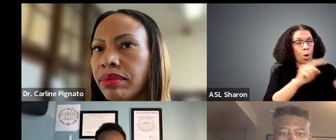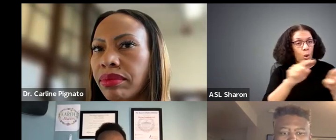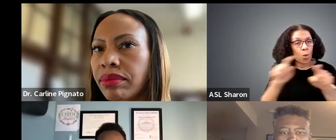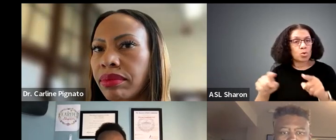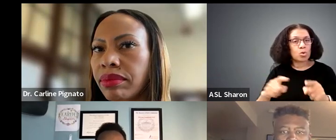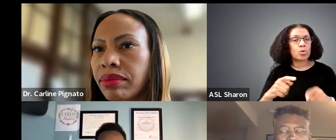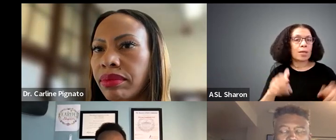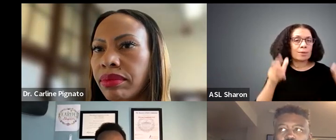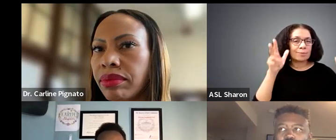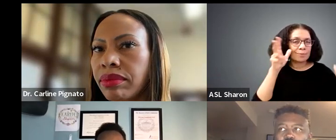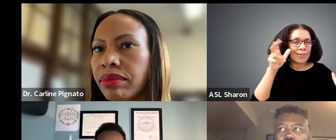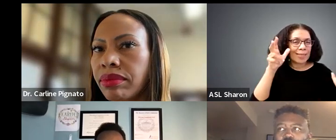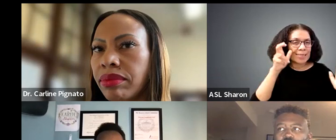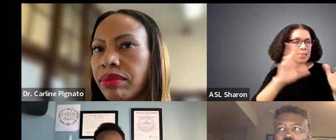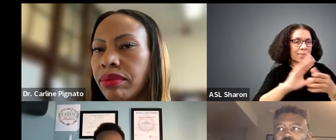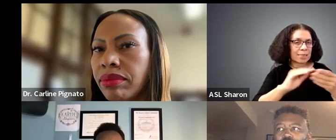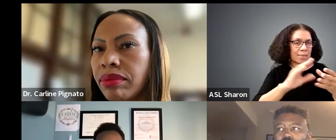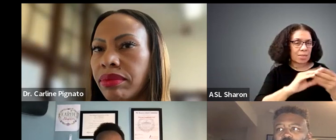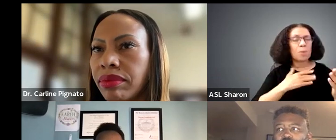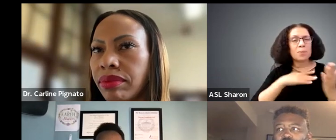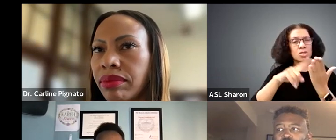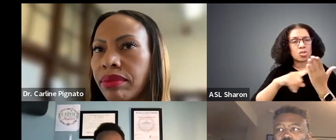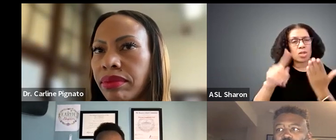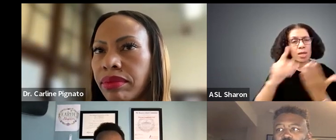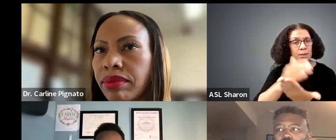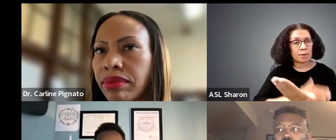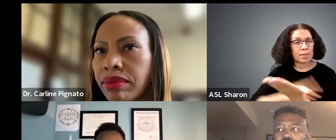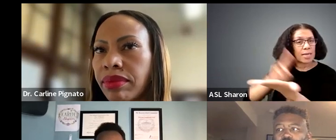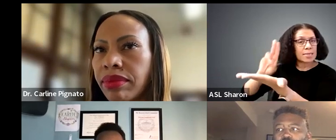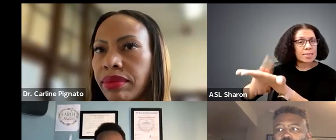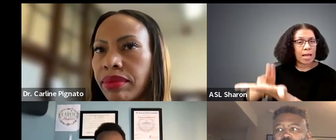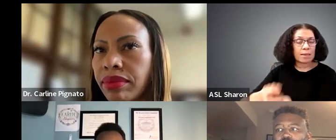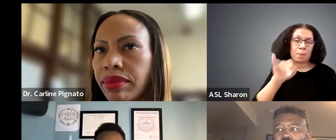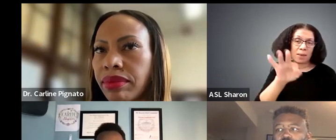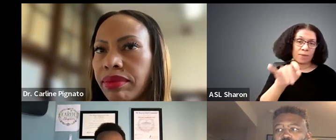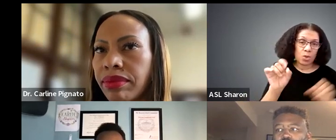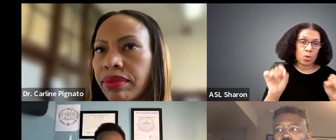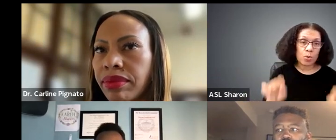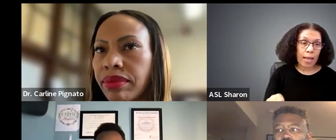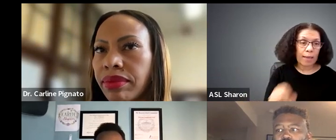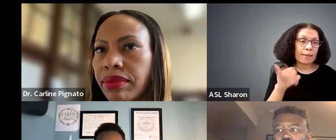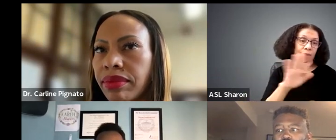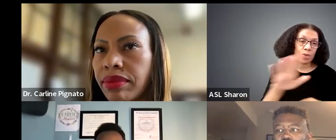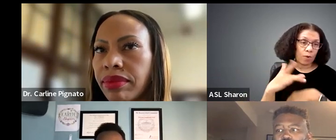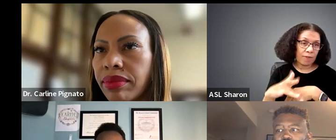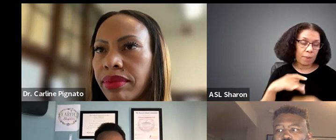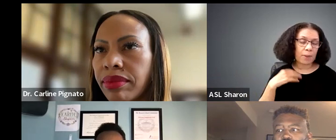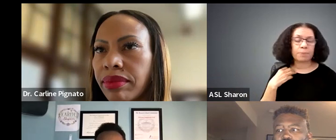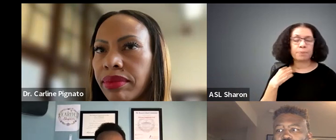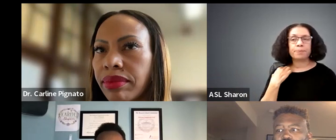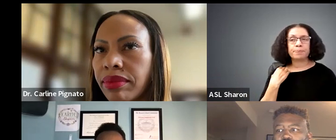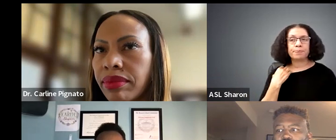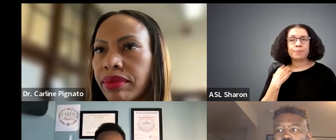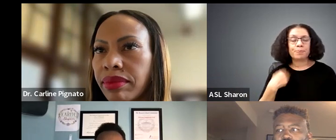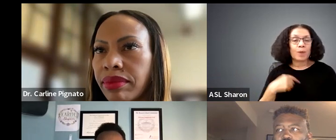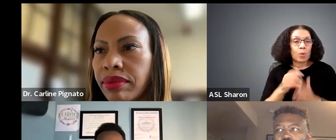listening sessions. So please check the sheet and sign up as you can and as you're available. We are eager